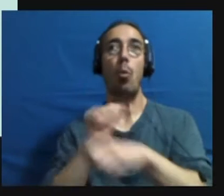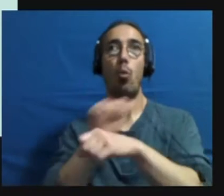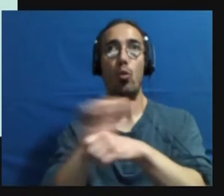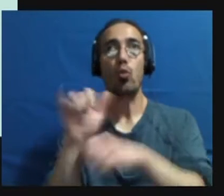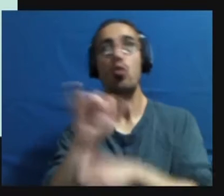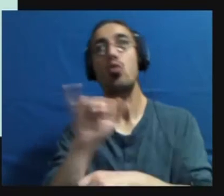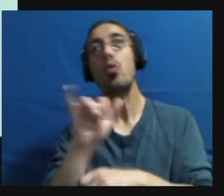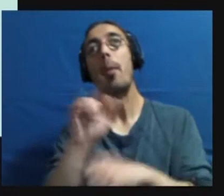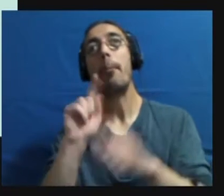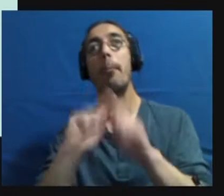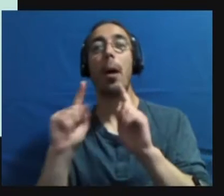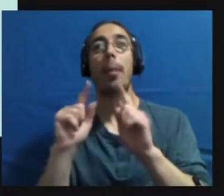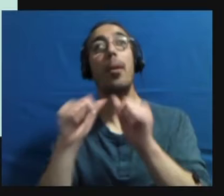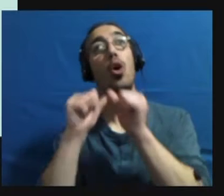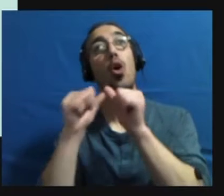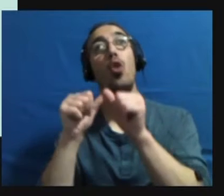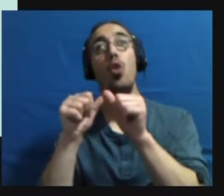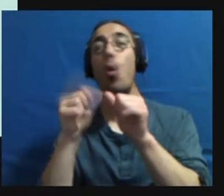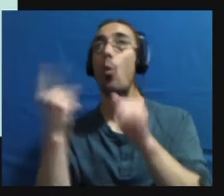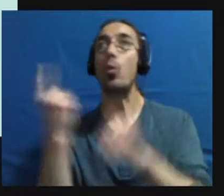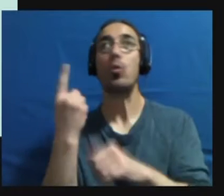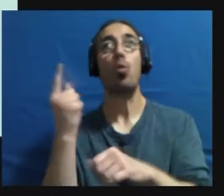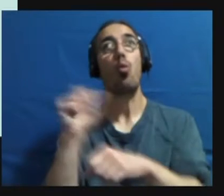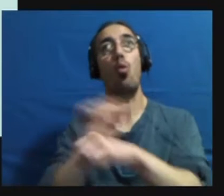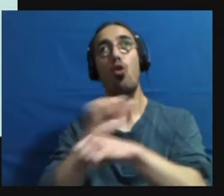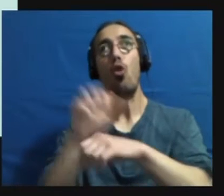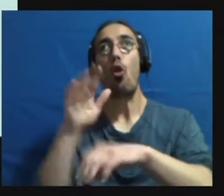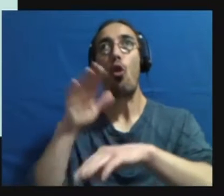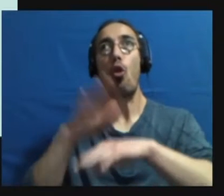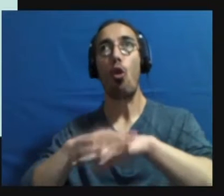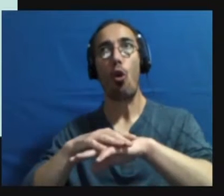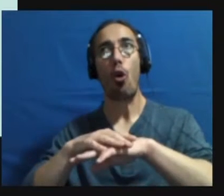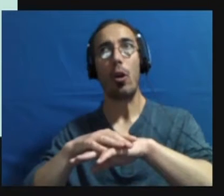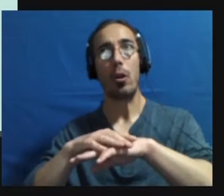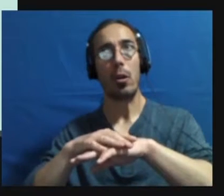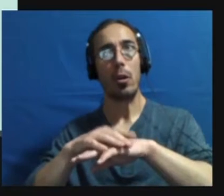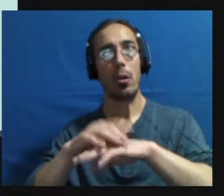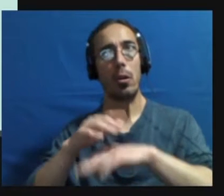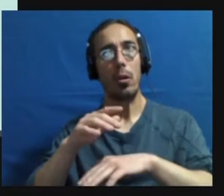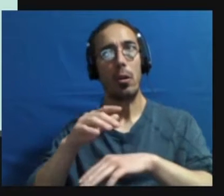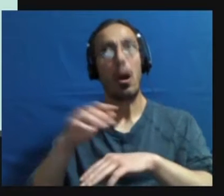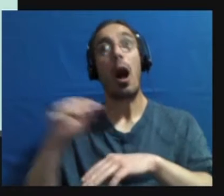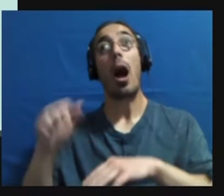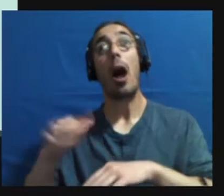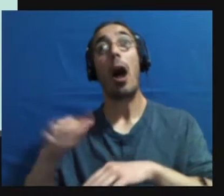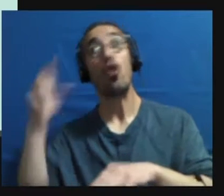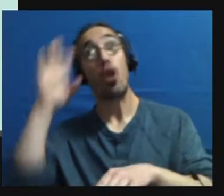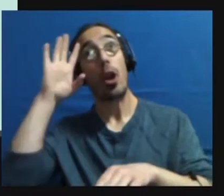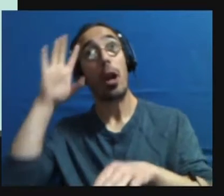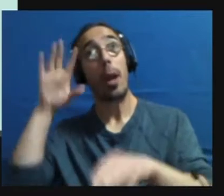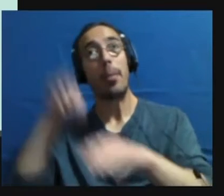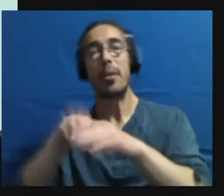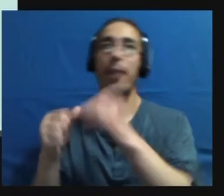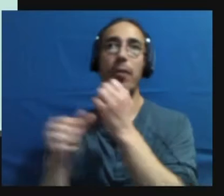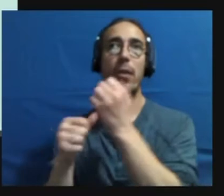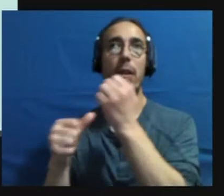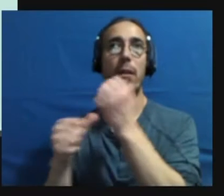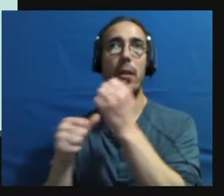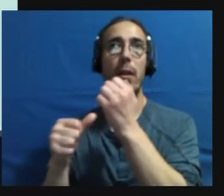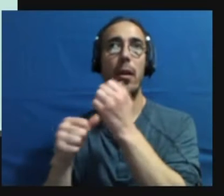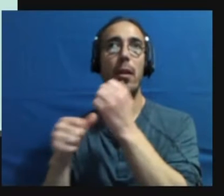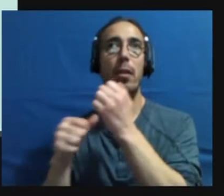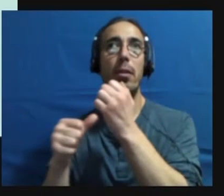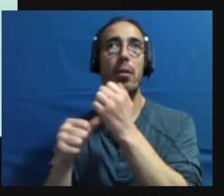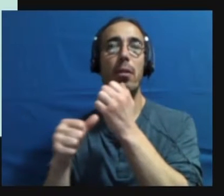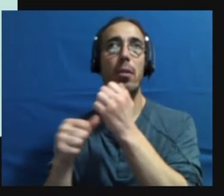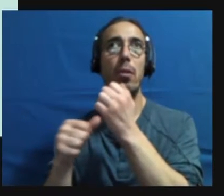am constantly working alongside many other autistic self advocates and autism advocates